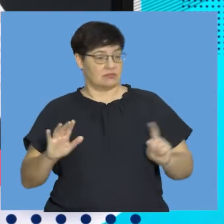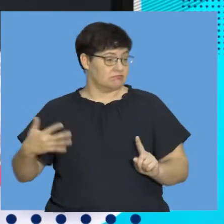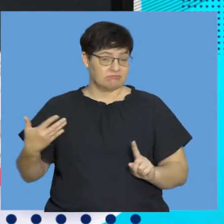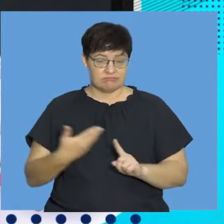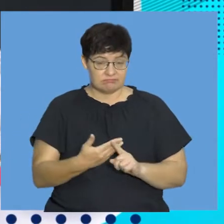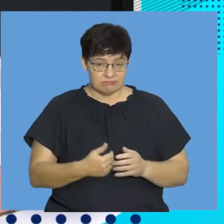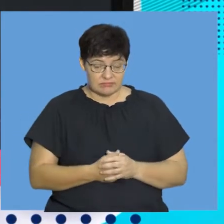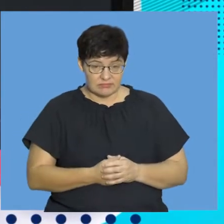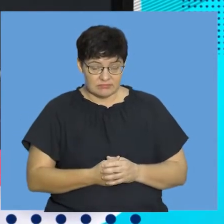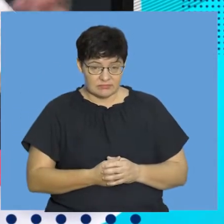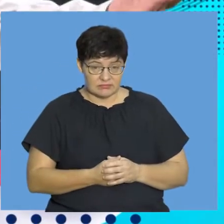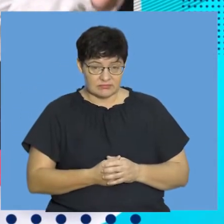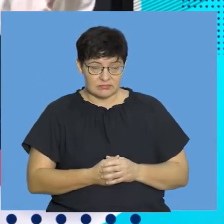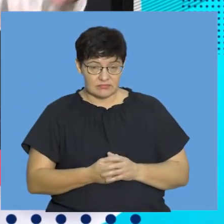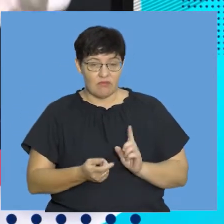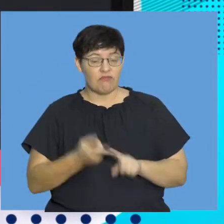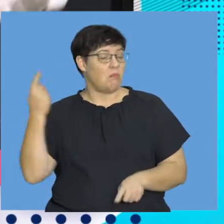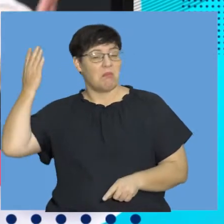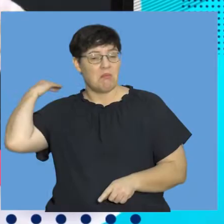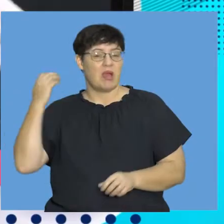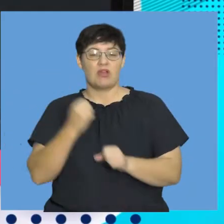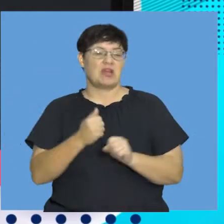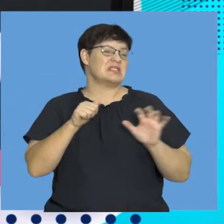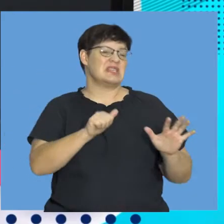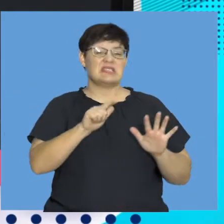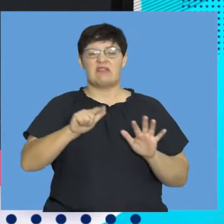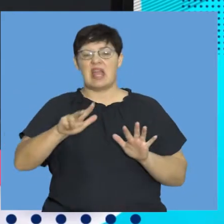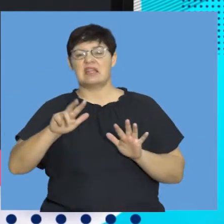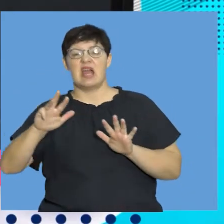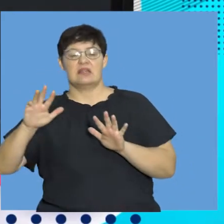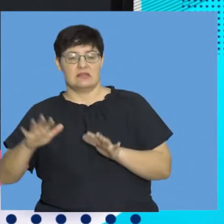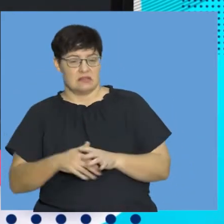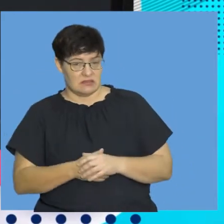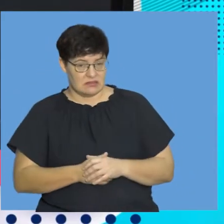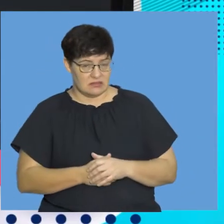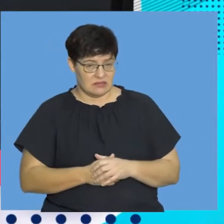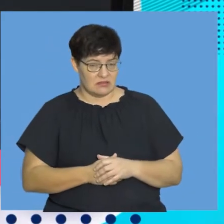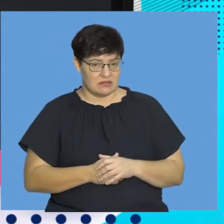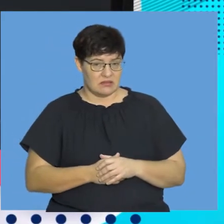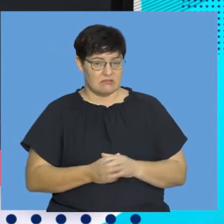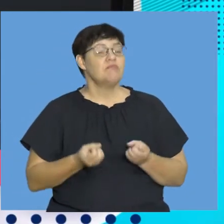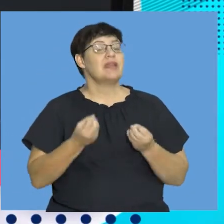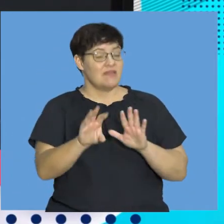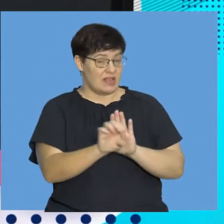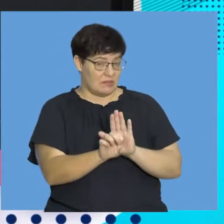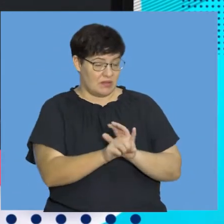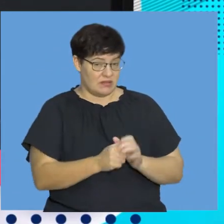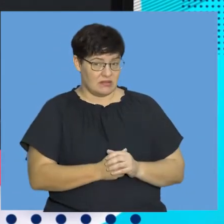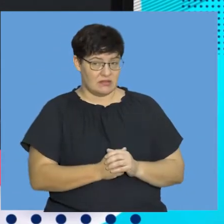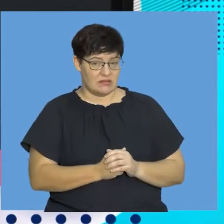expenses the entire years, in fact, from grade 6, 7, 8, 9, and 10. So let me give you an